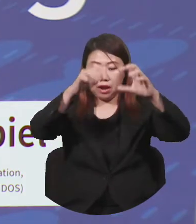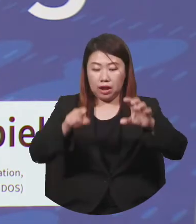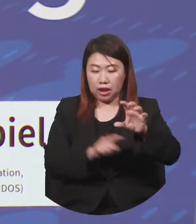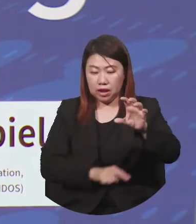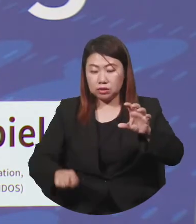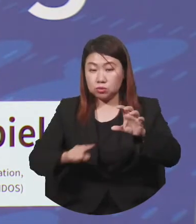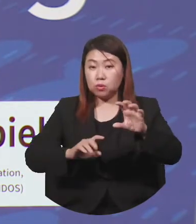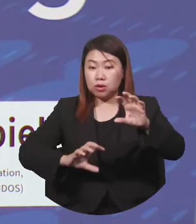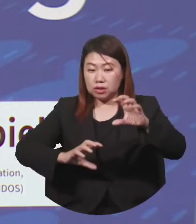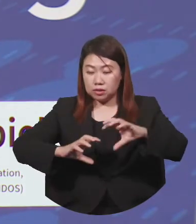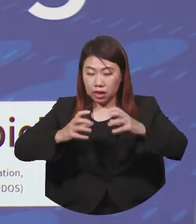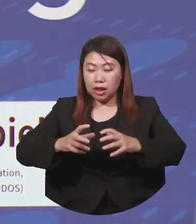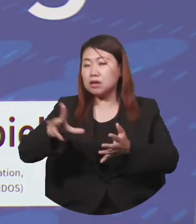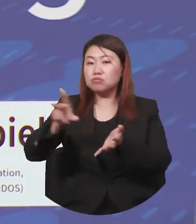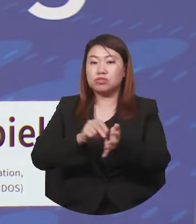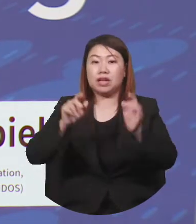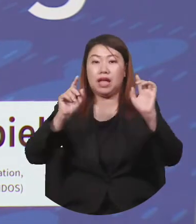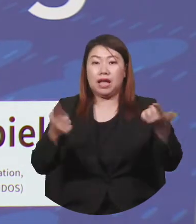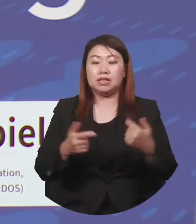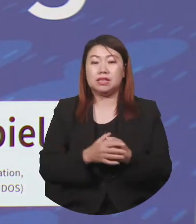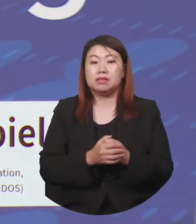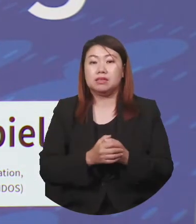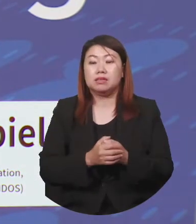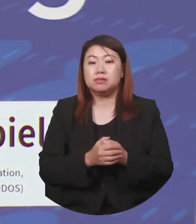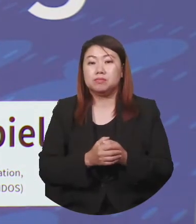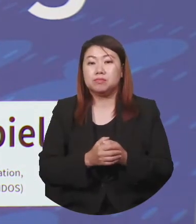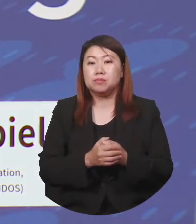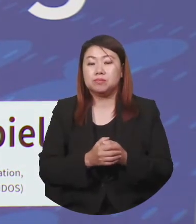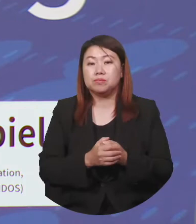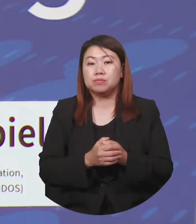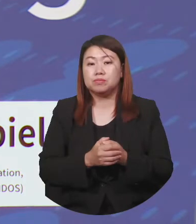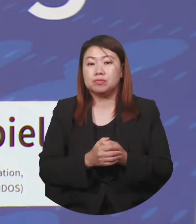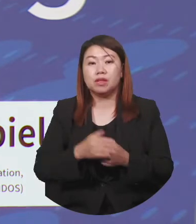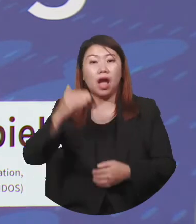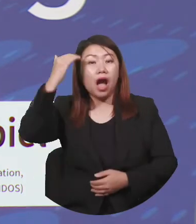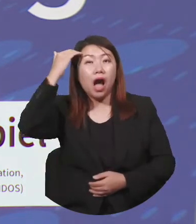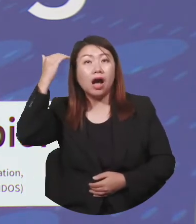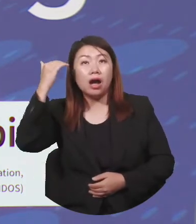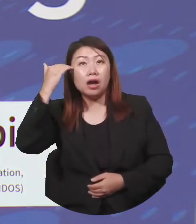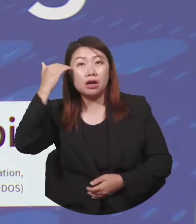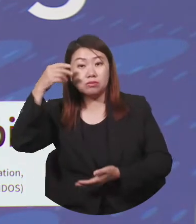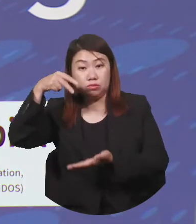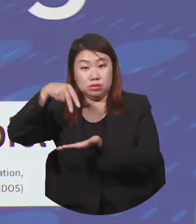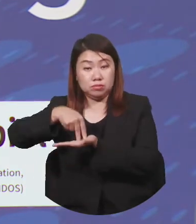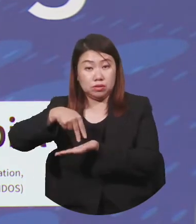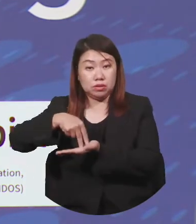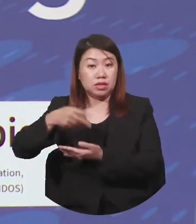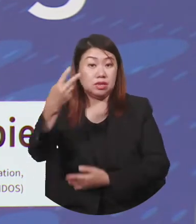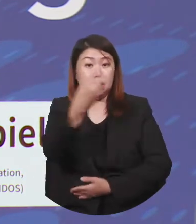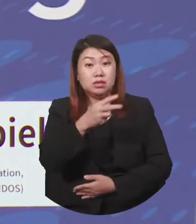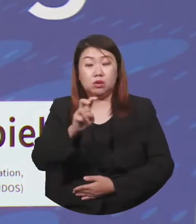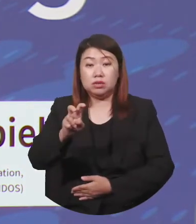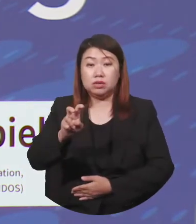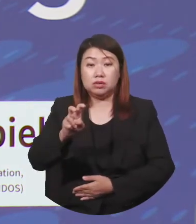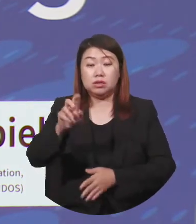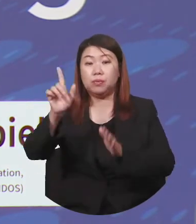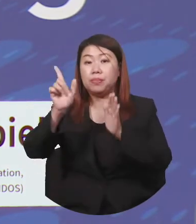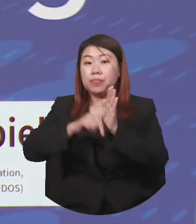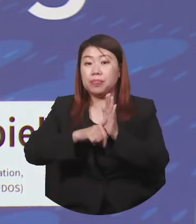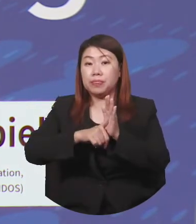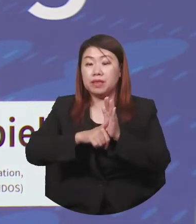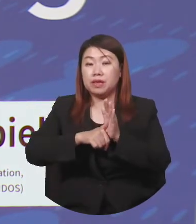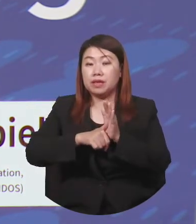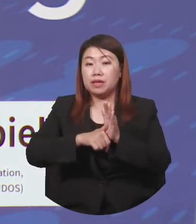And when Korea was heading MICTA in 2020, that was the first time that